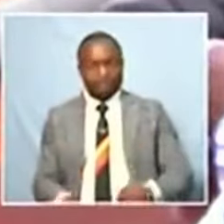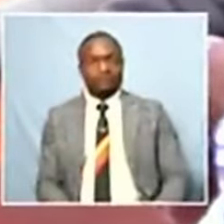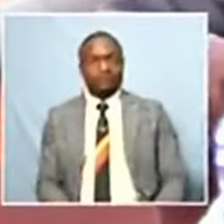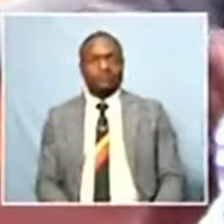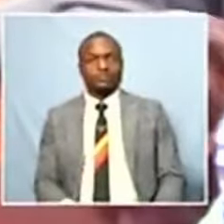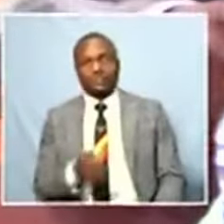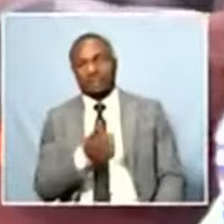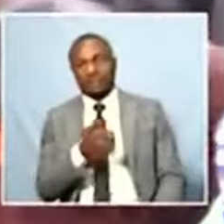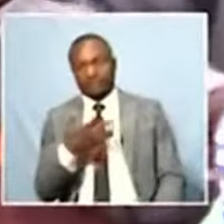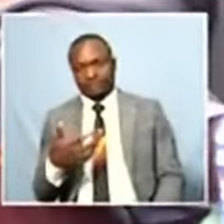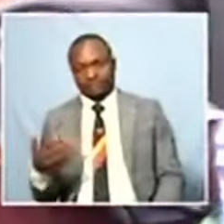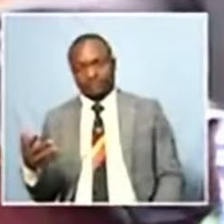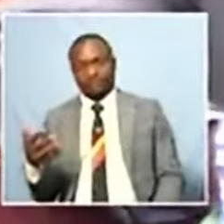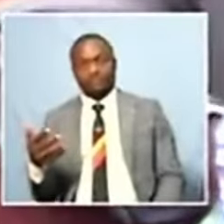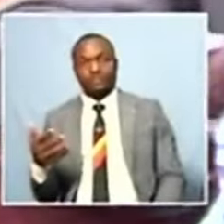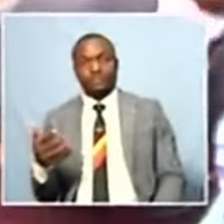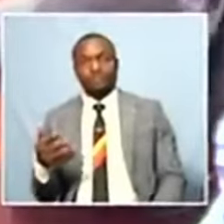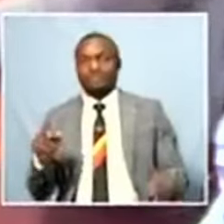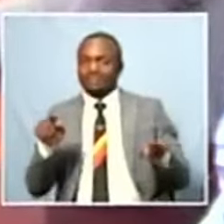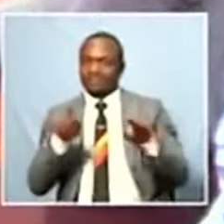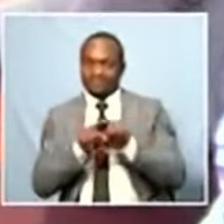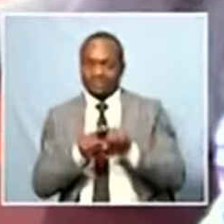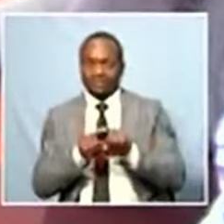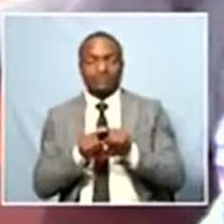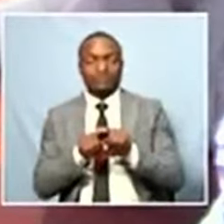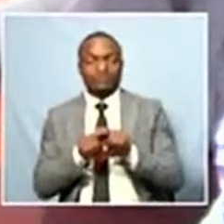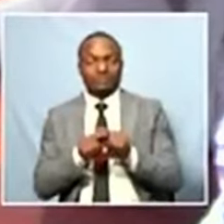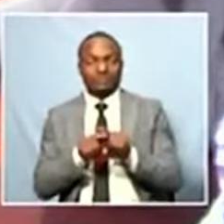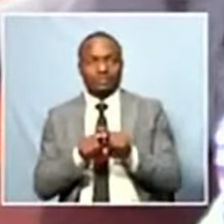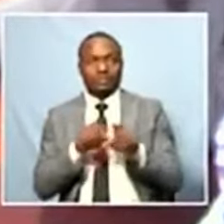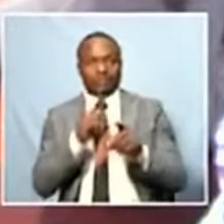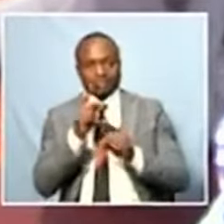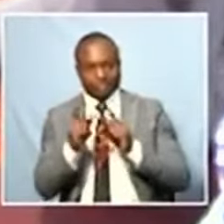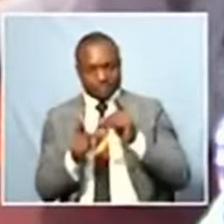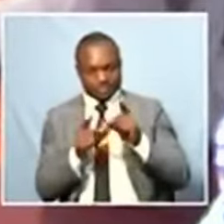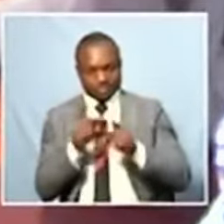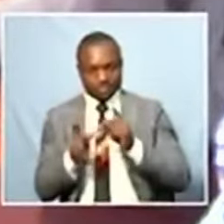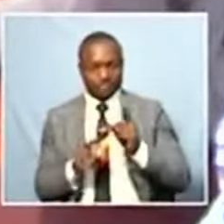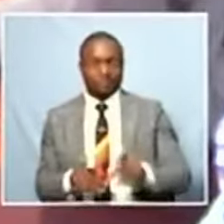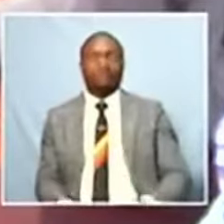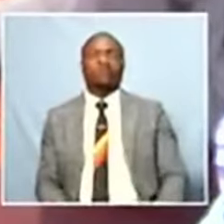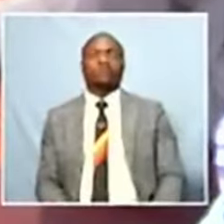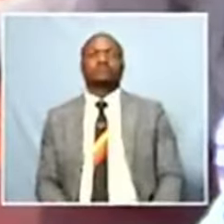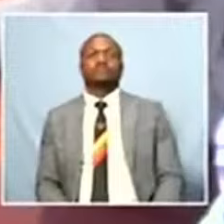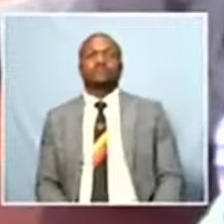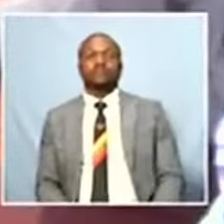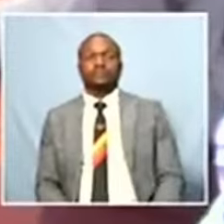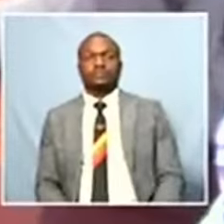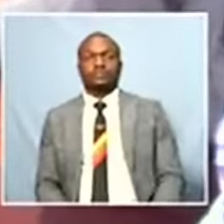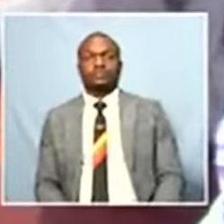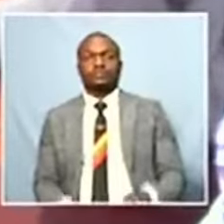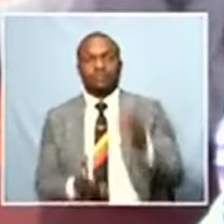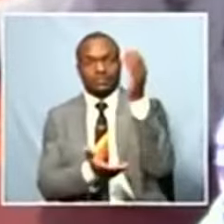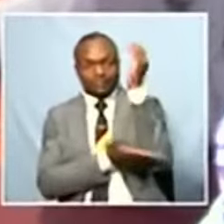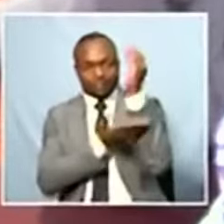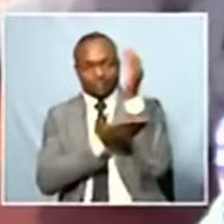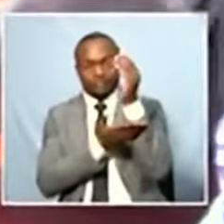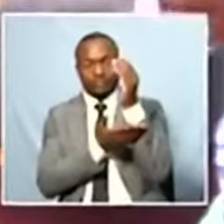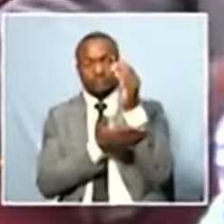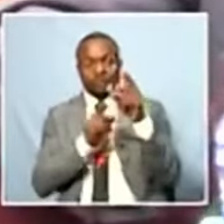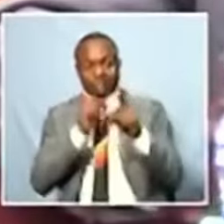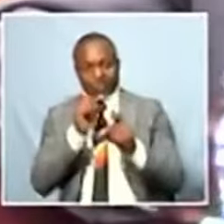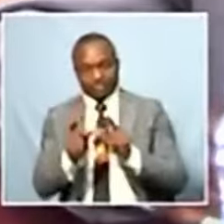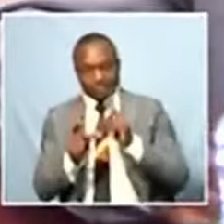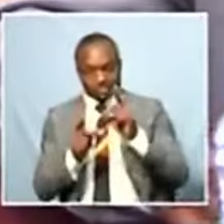The other aspect is the unification of the disciplinary processes. To harmonize disciplinary